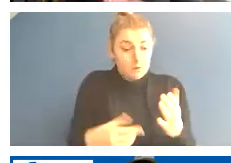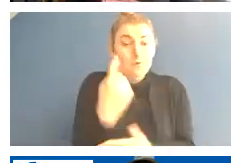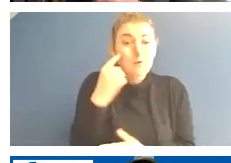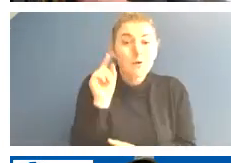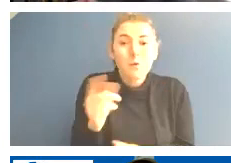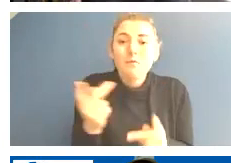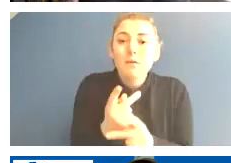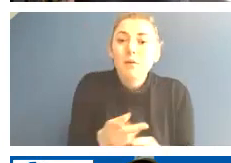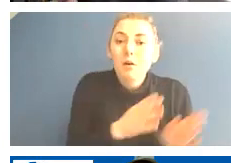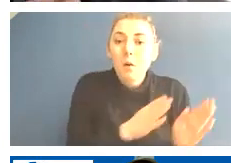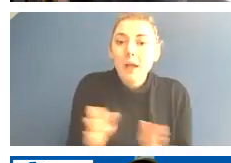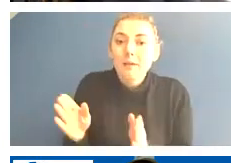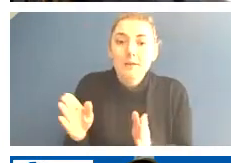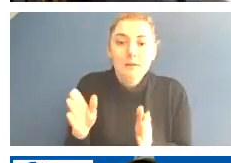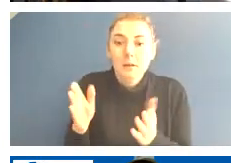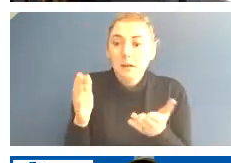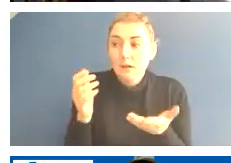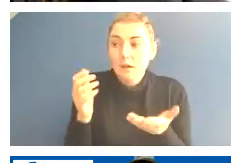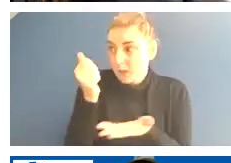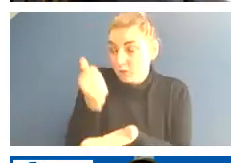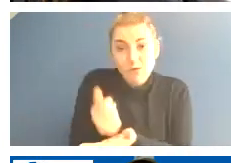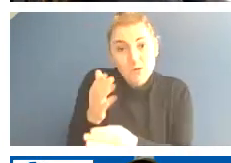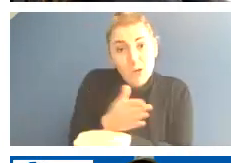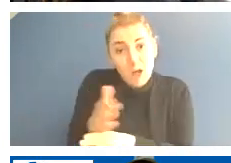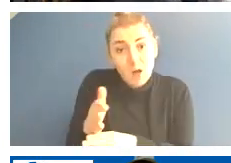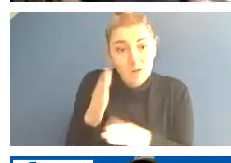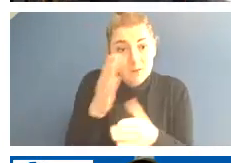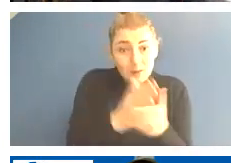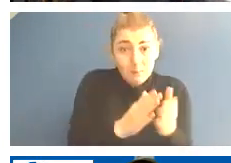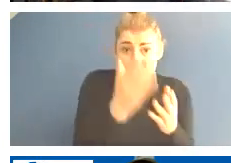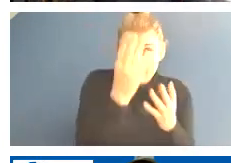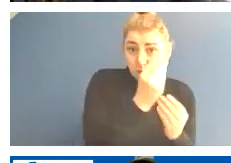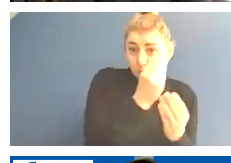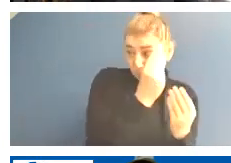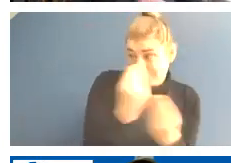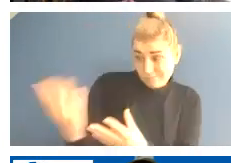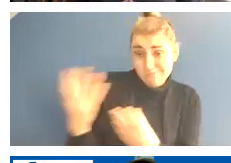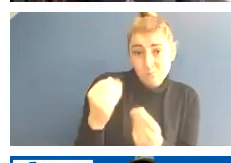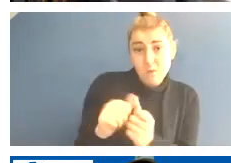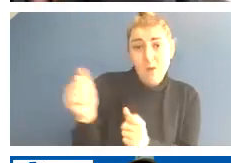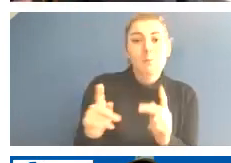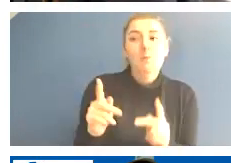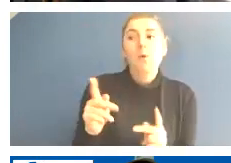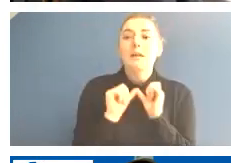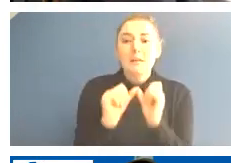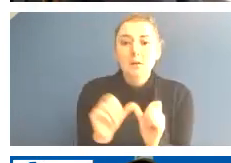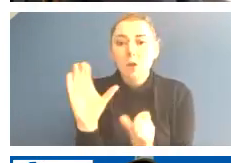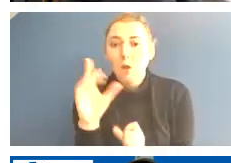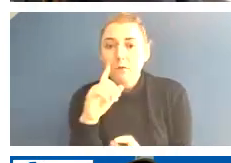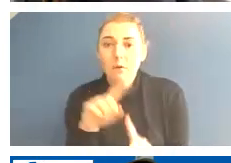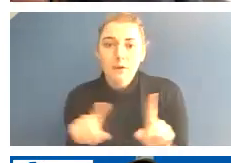find ways to share some of this with others, or seek opportunities as you can to really